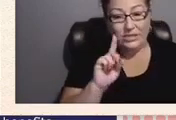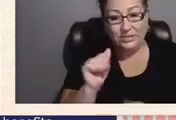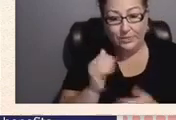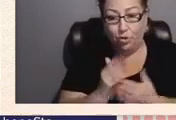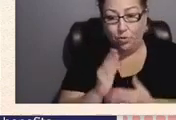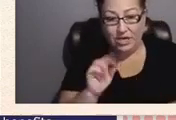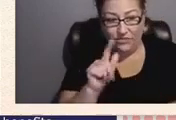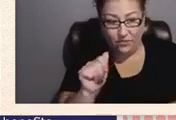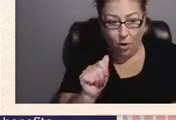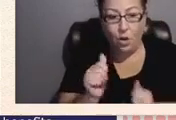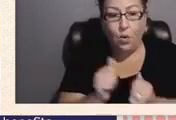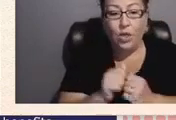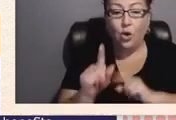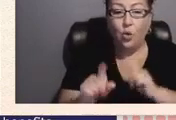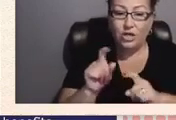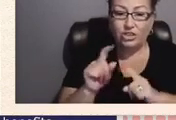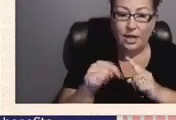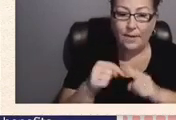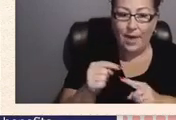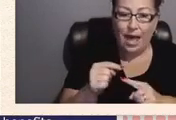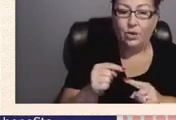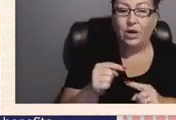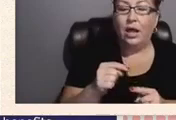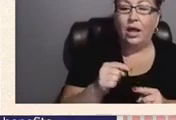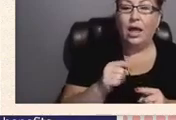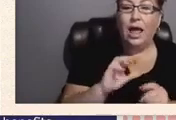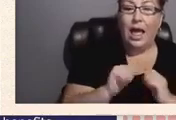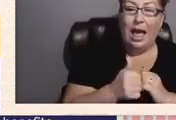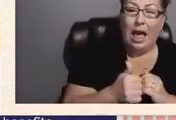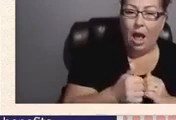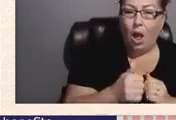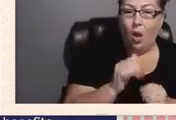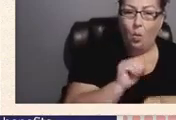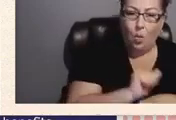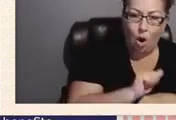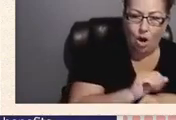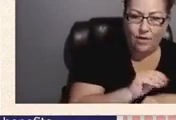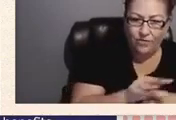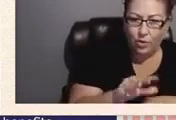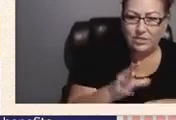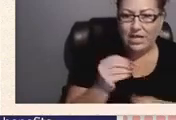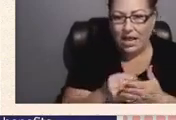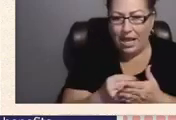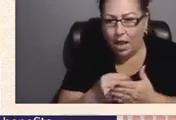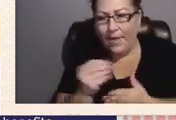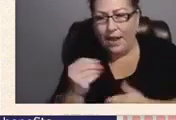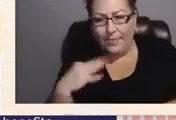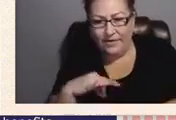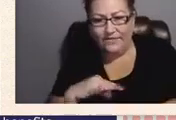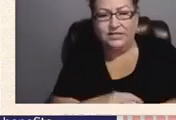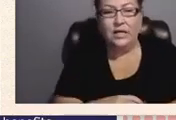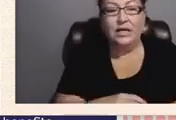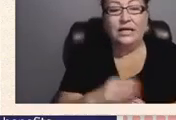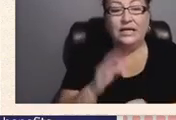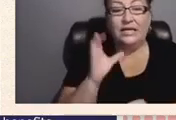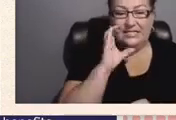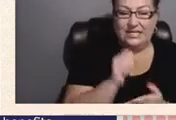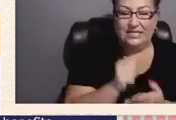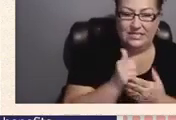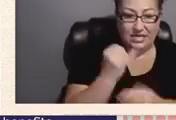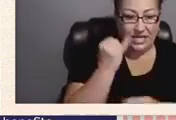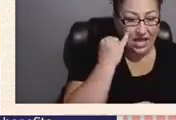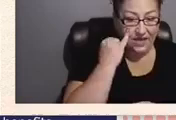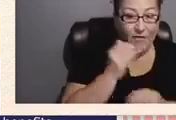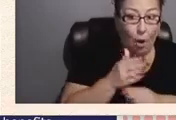Florida with questions about interplay of work, income, and benefits. Seek assistance in case of an